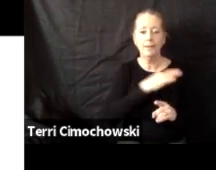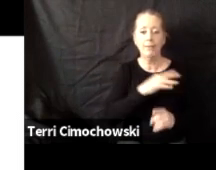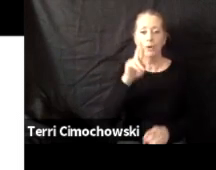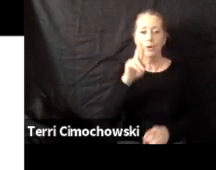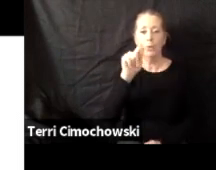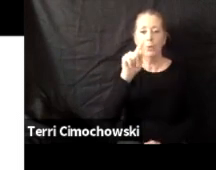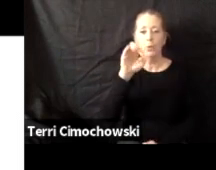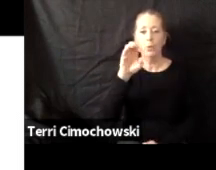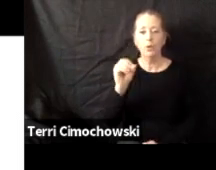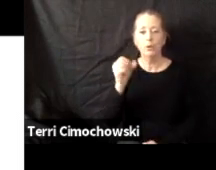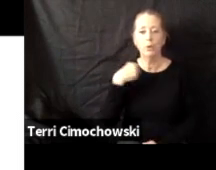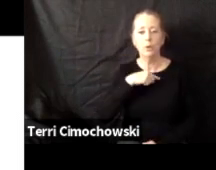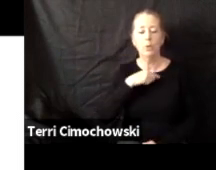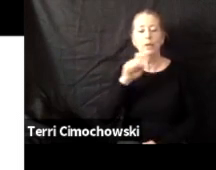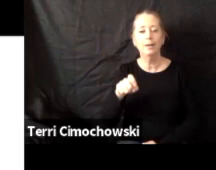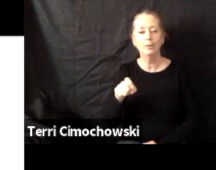we abide by.